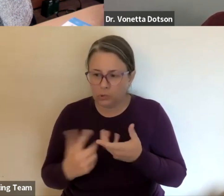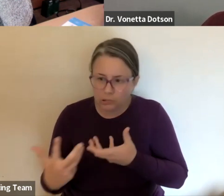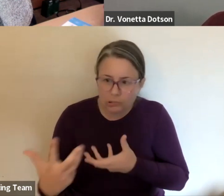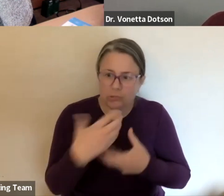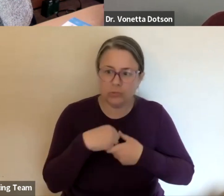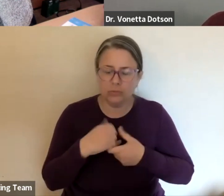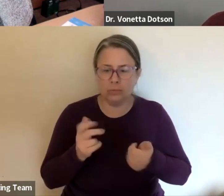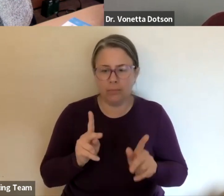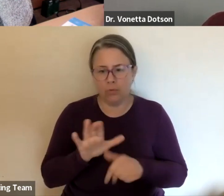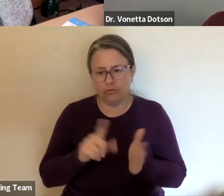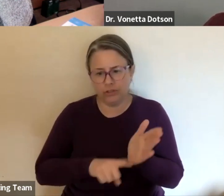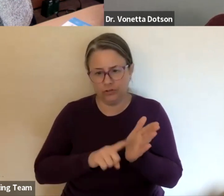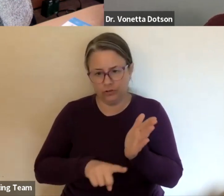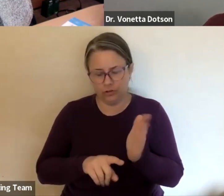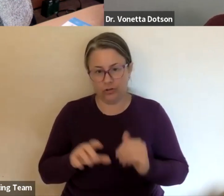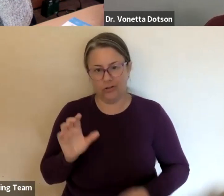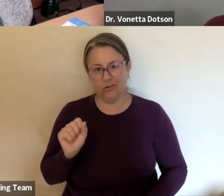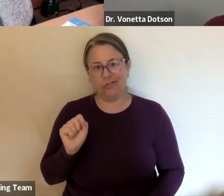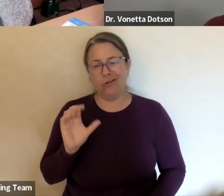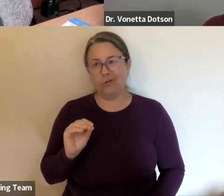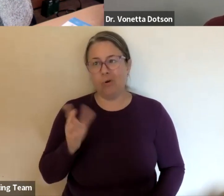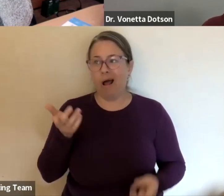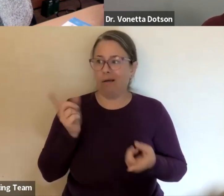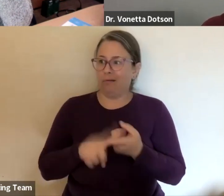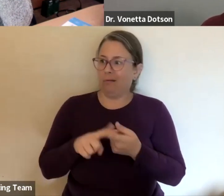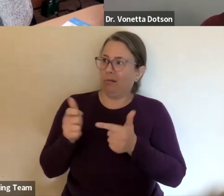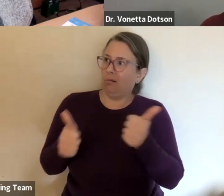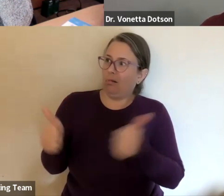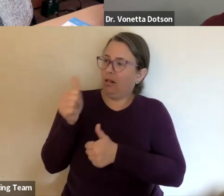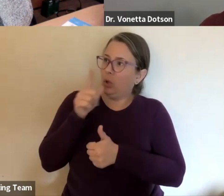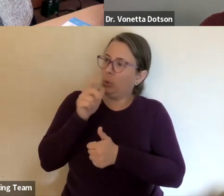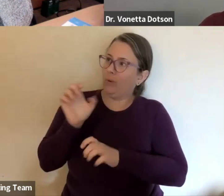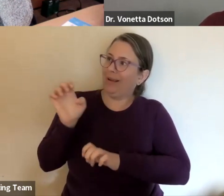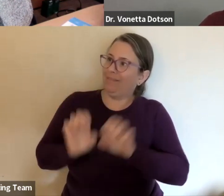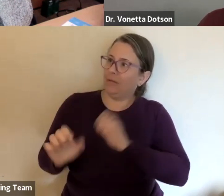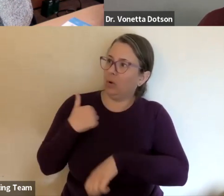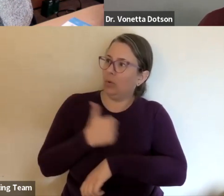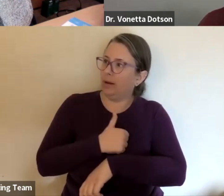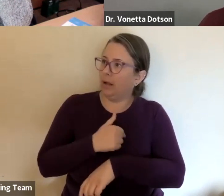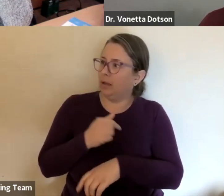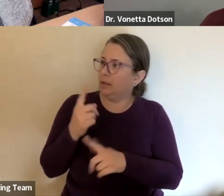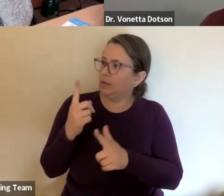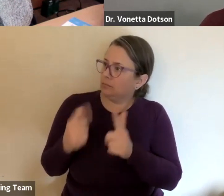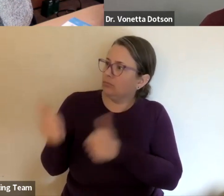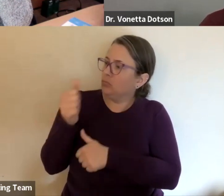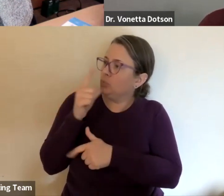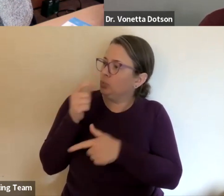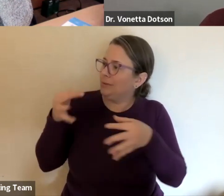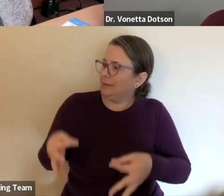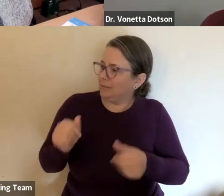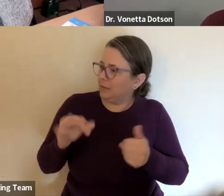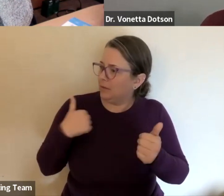evaluate us and decide if we keep our jobs have that same value system, there's going to be a limit in